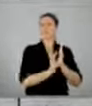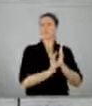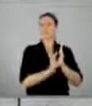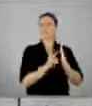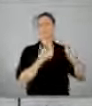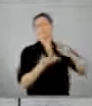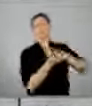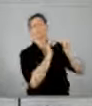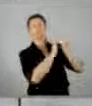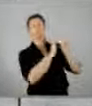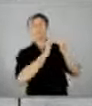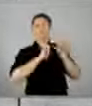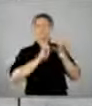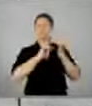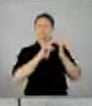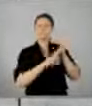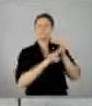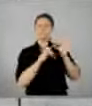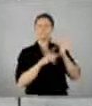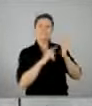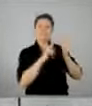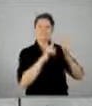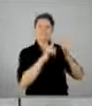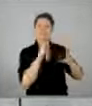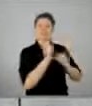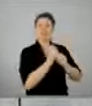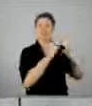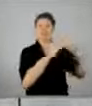those good faith discussions have arrived at the point